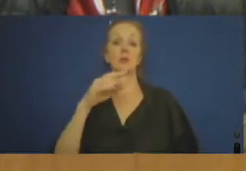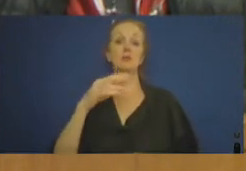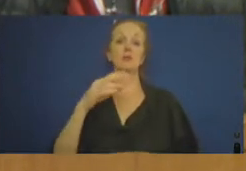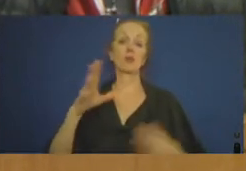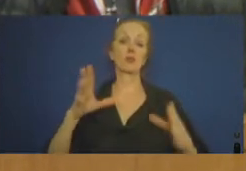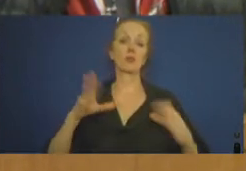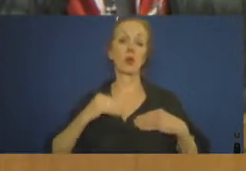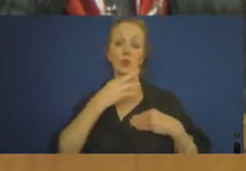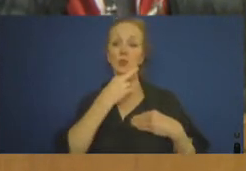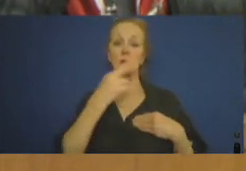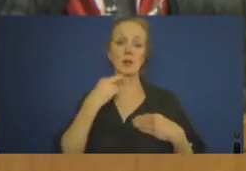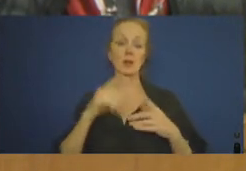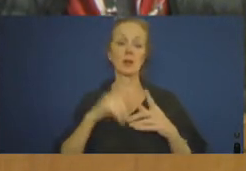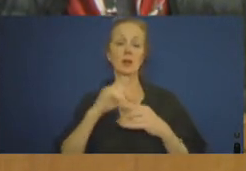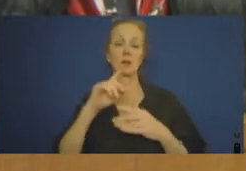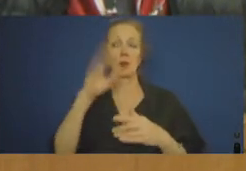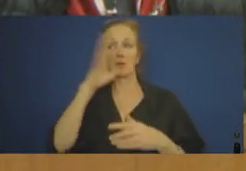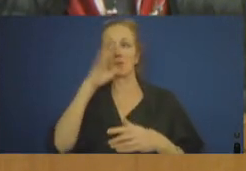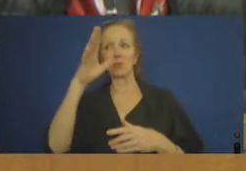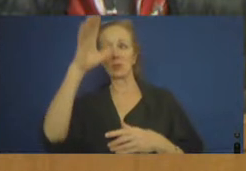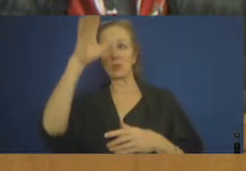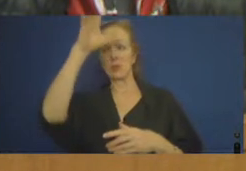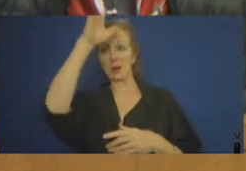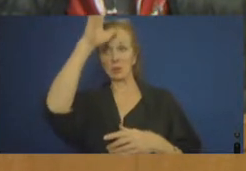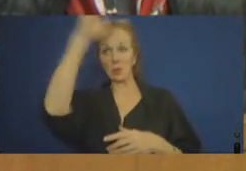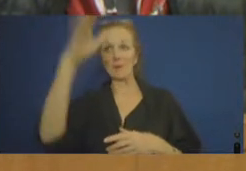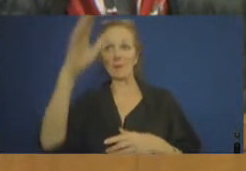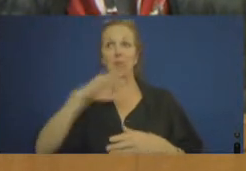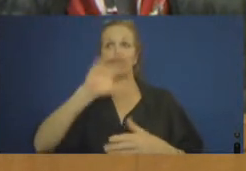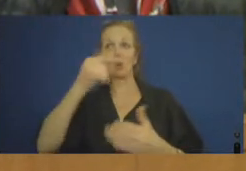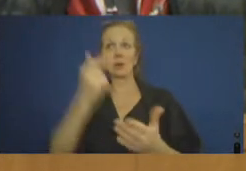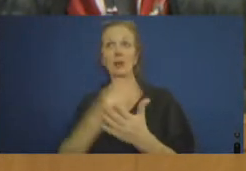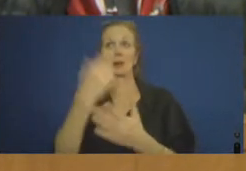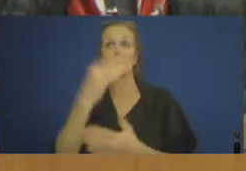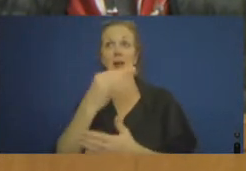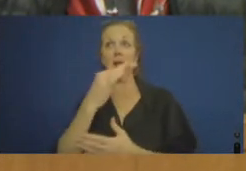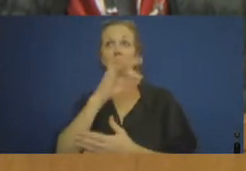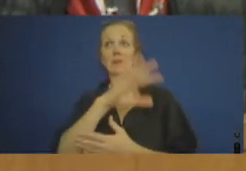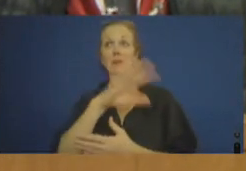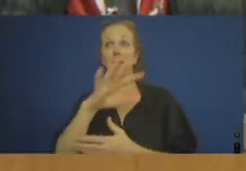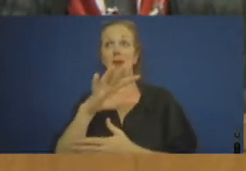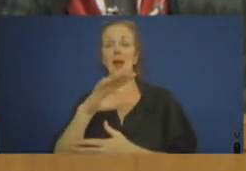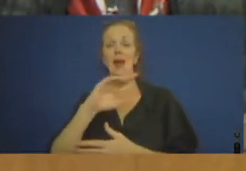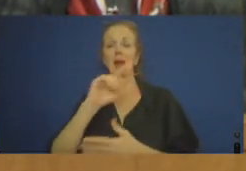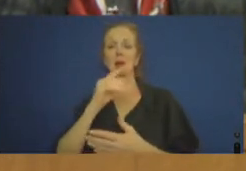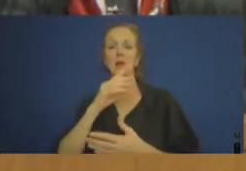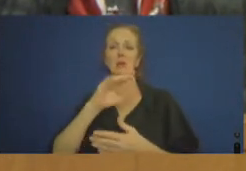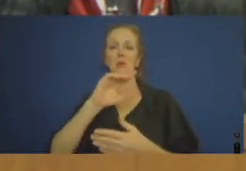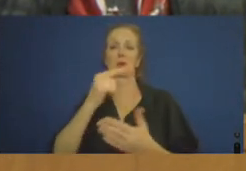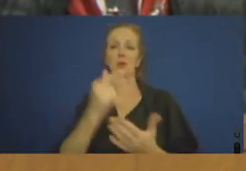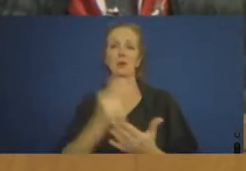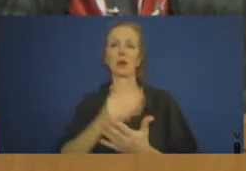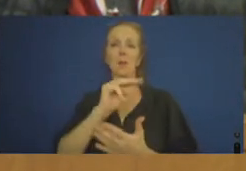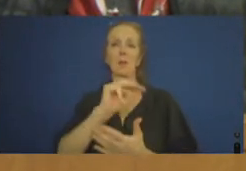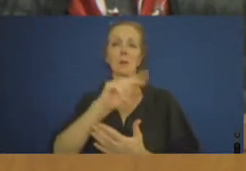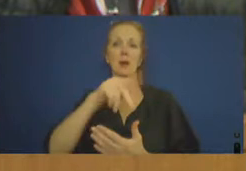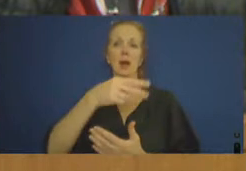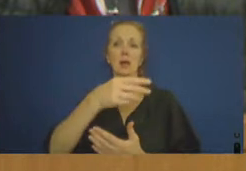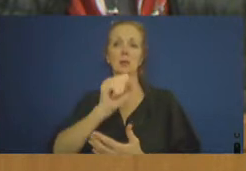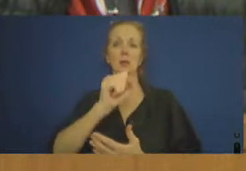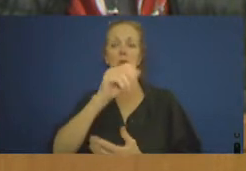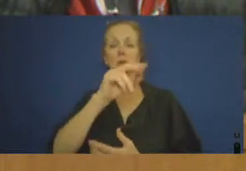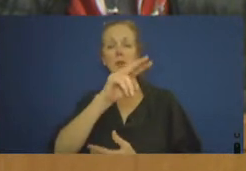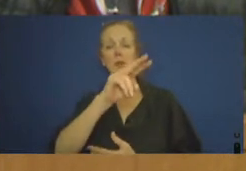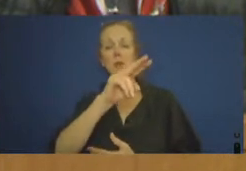from Myers Park High School in 1955, and I graduated from Myers Park High School in 2015.